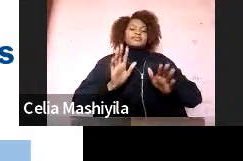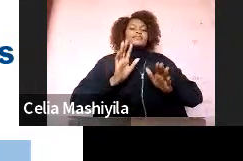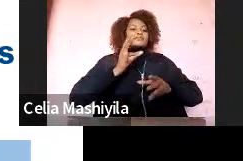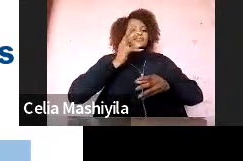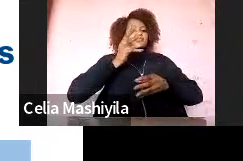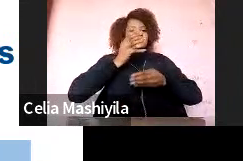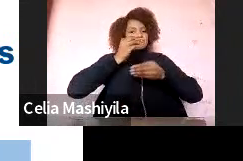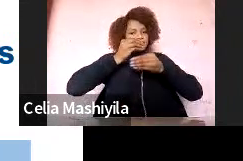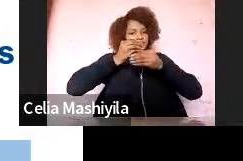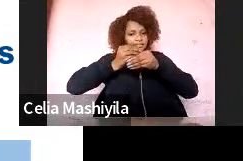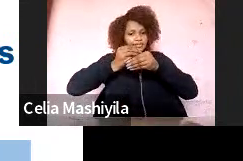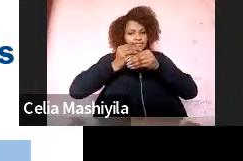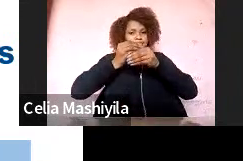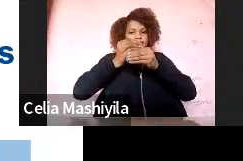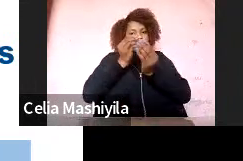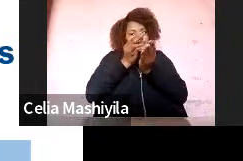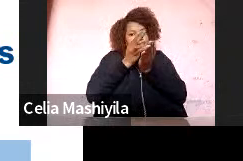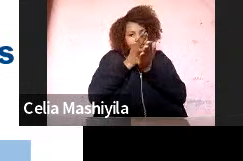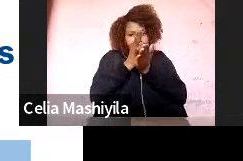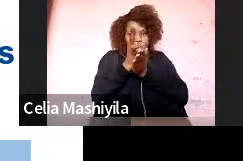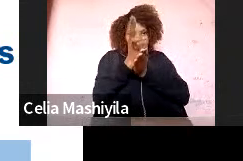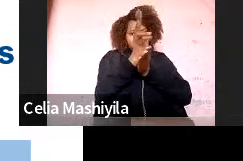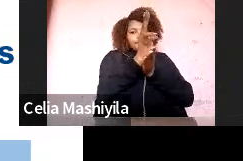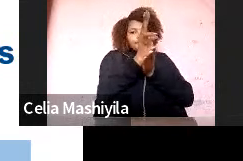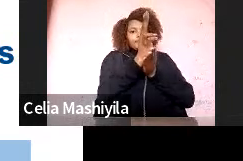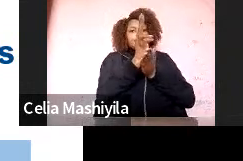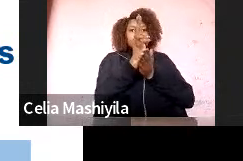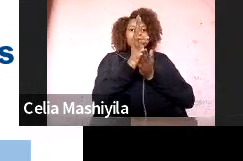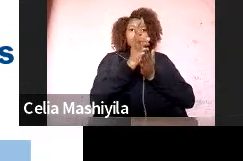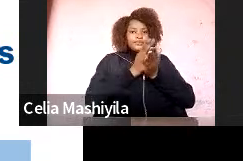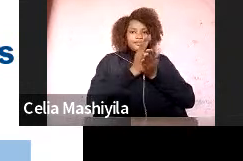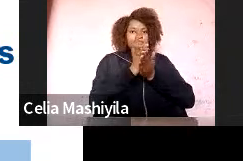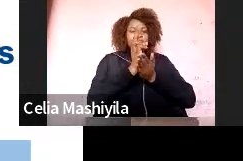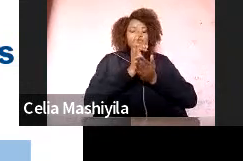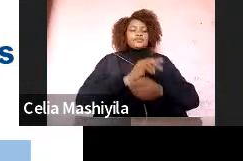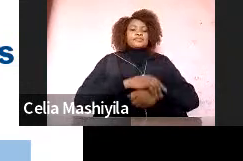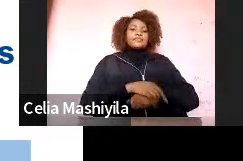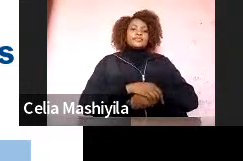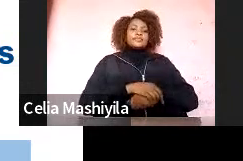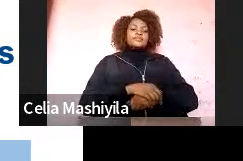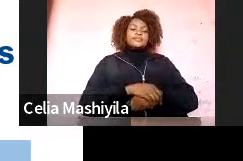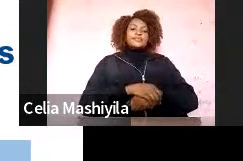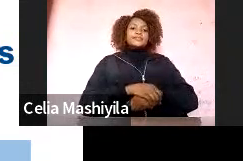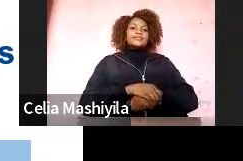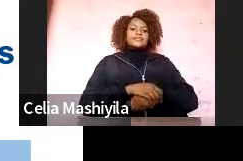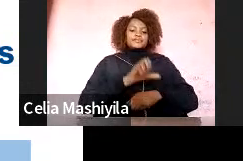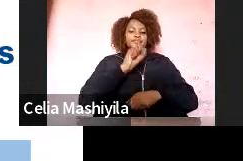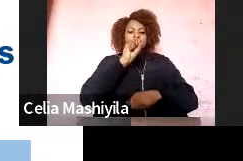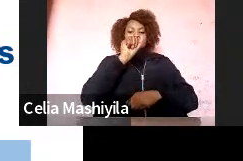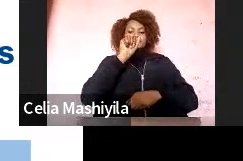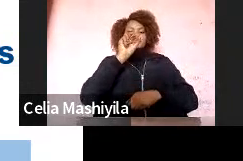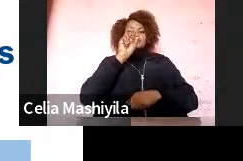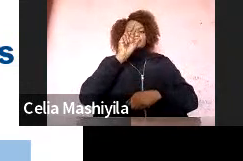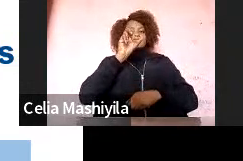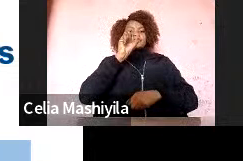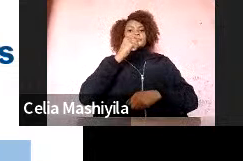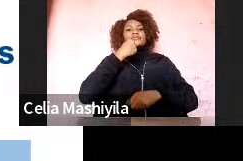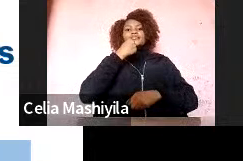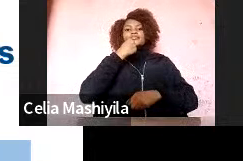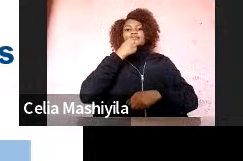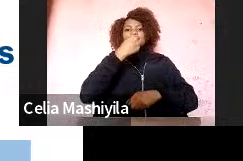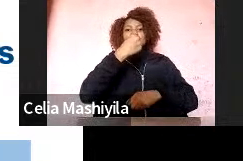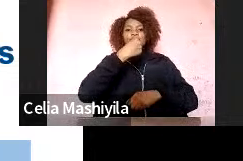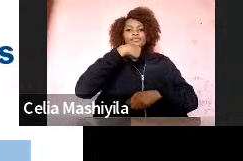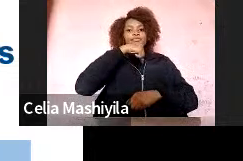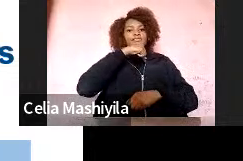that's why in our theory of compliance, we say as SARS, we consider and